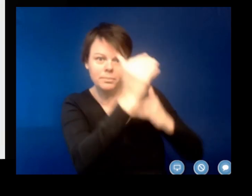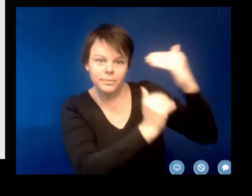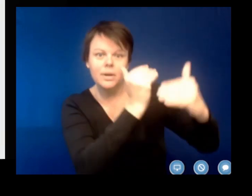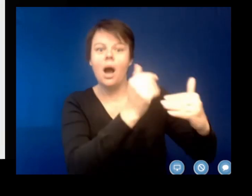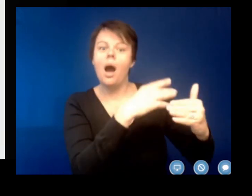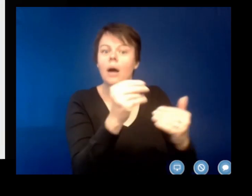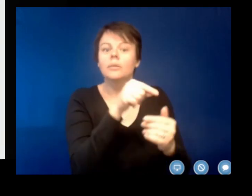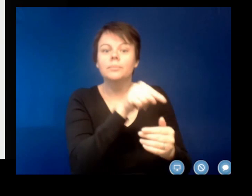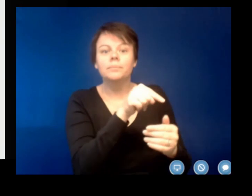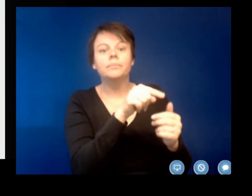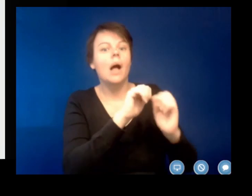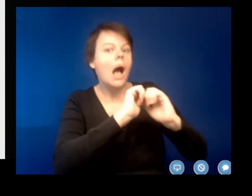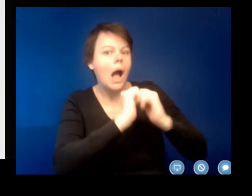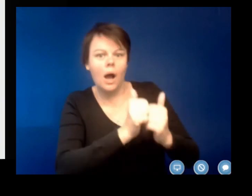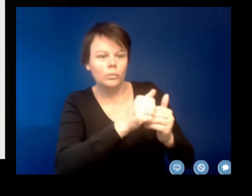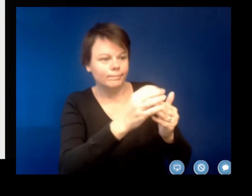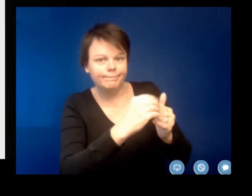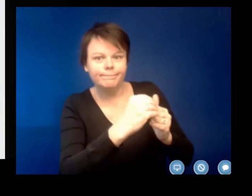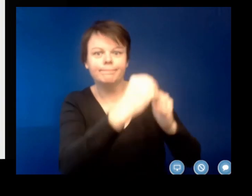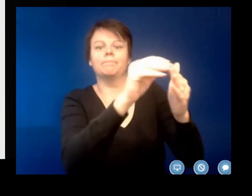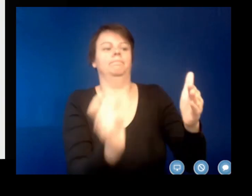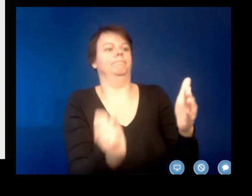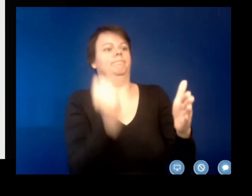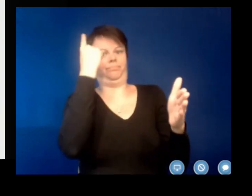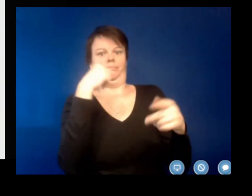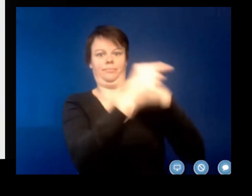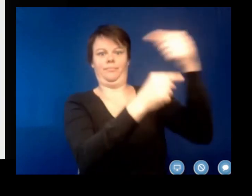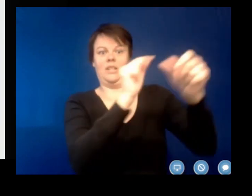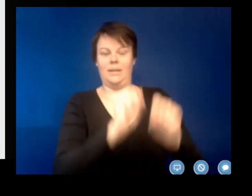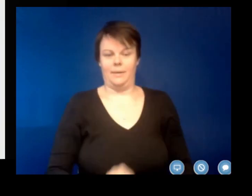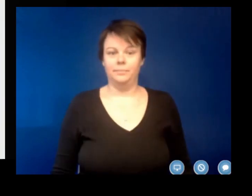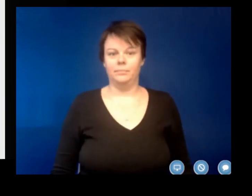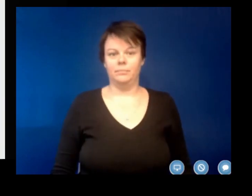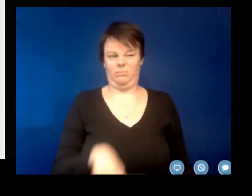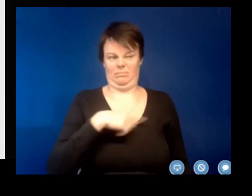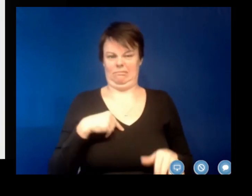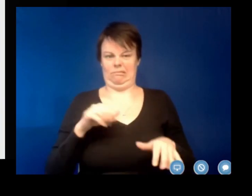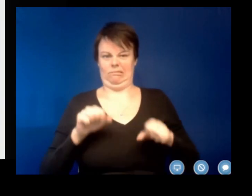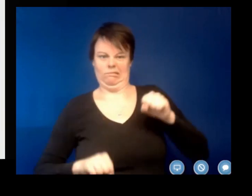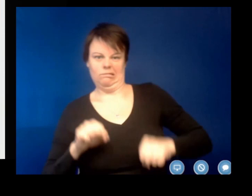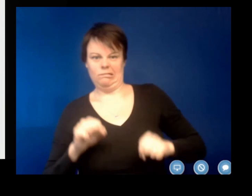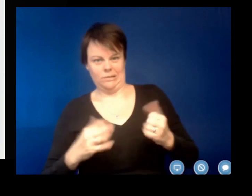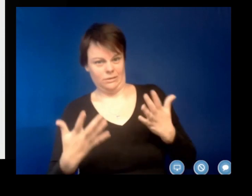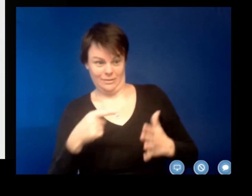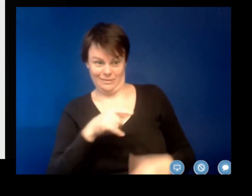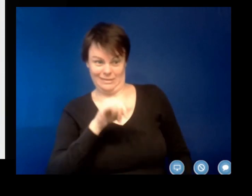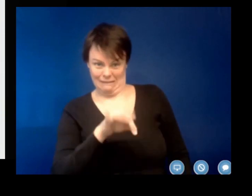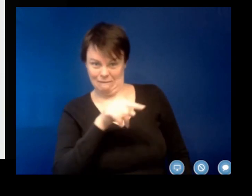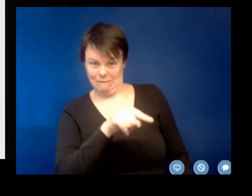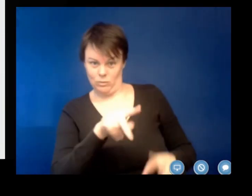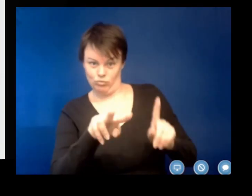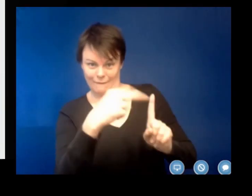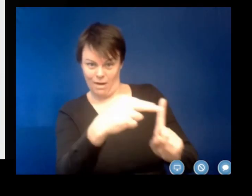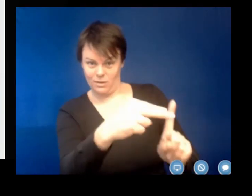character of the global social world. And by this, I see the following aspects